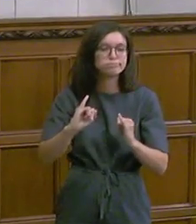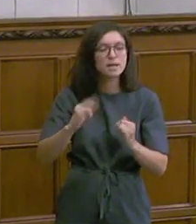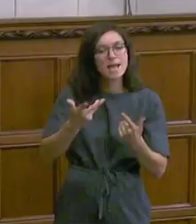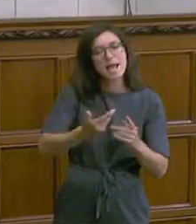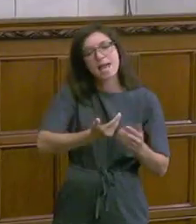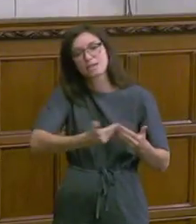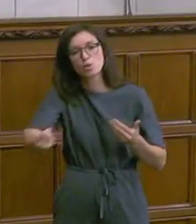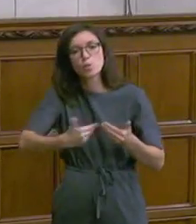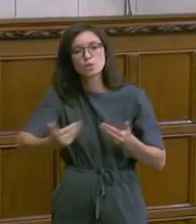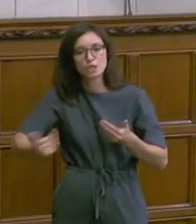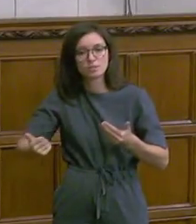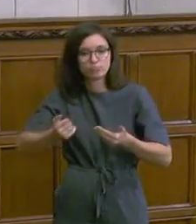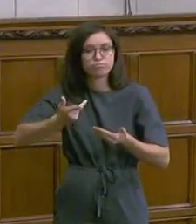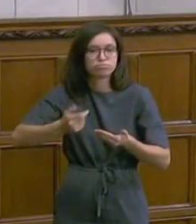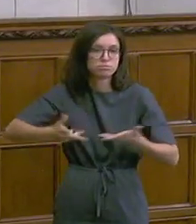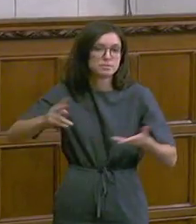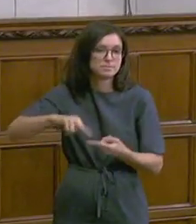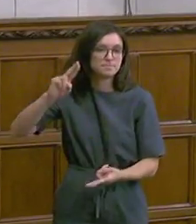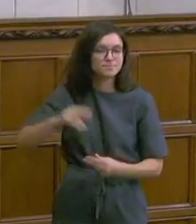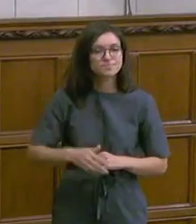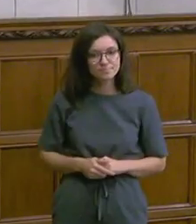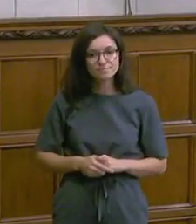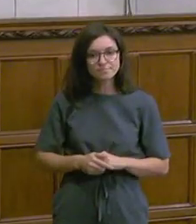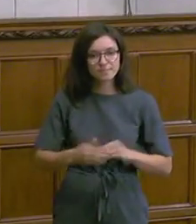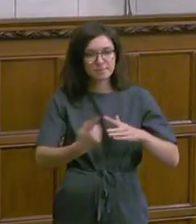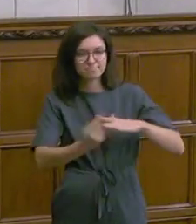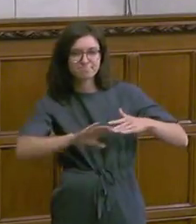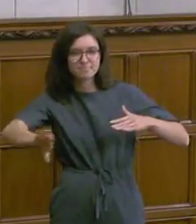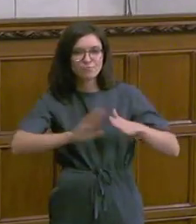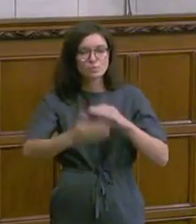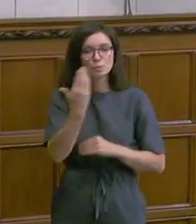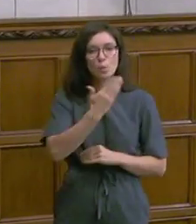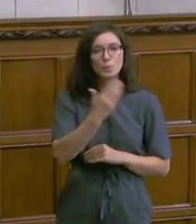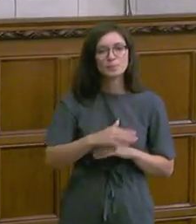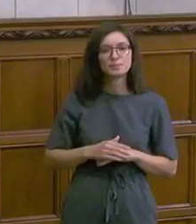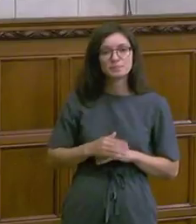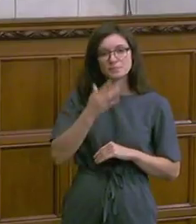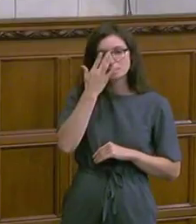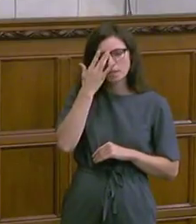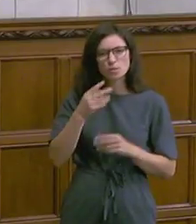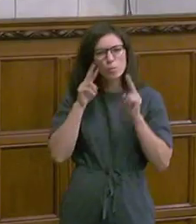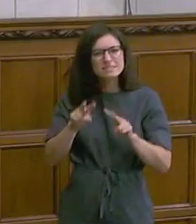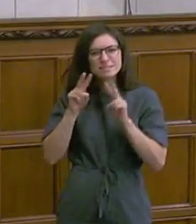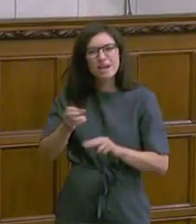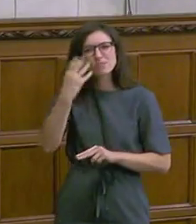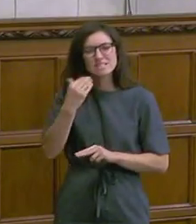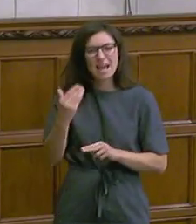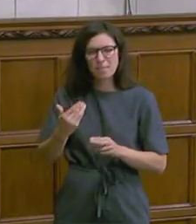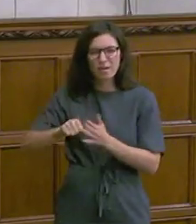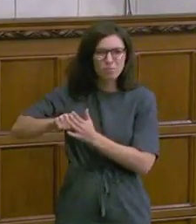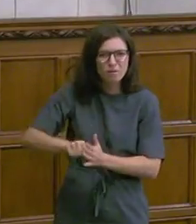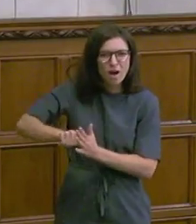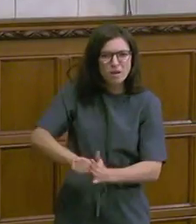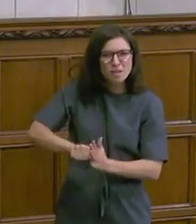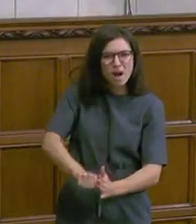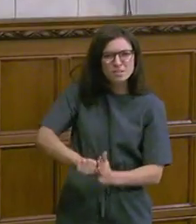Schools, head teachers, support staff and parents are working tirelessly every day under ever-challenging circumstances to give our deaf